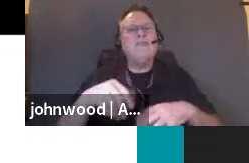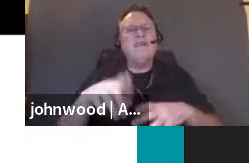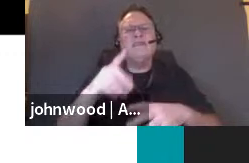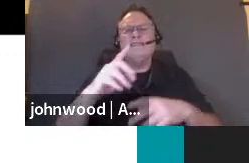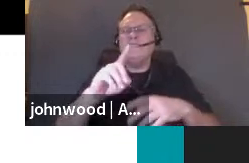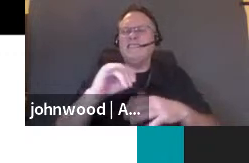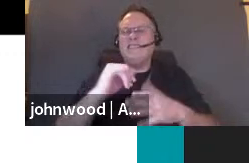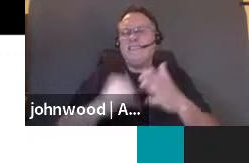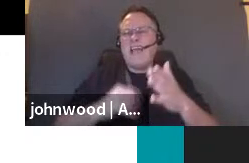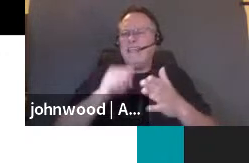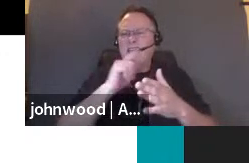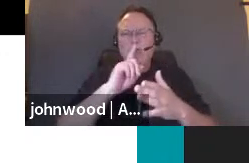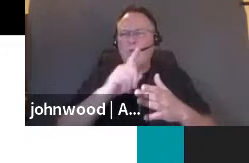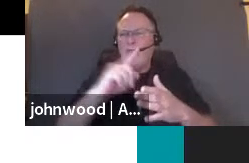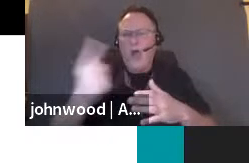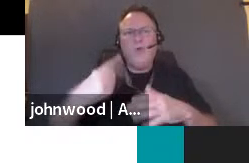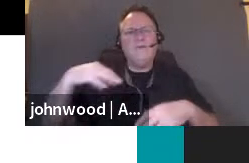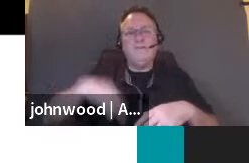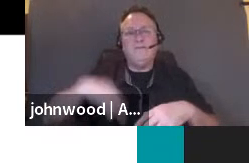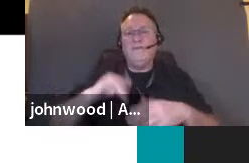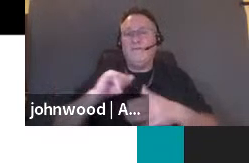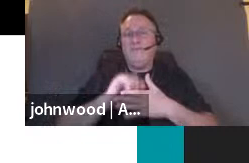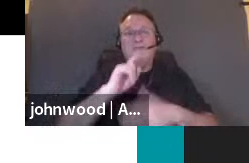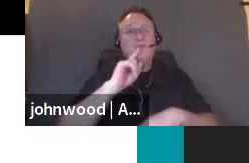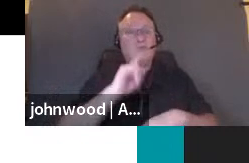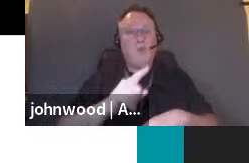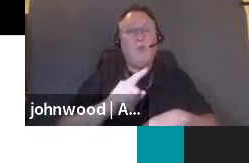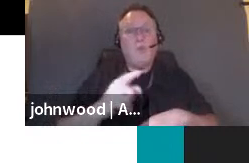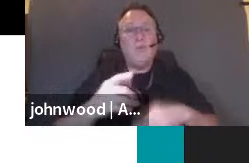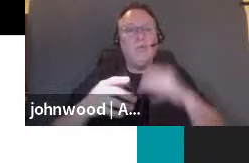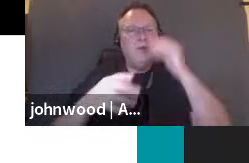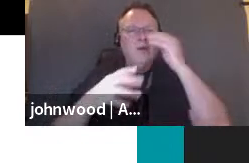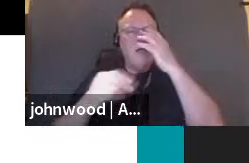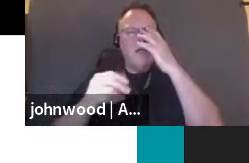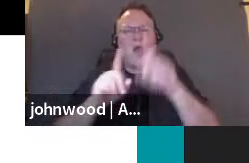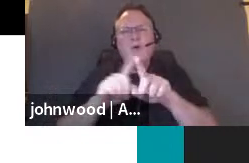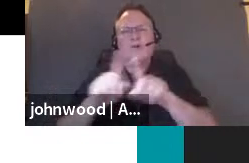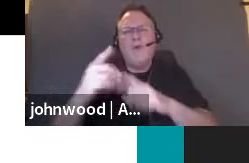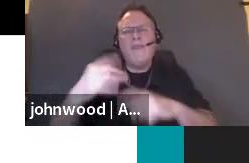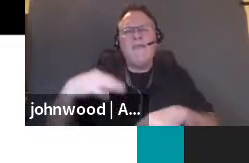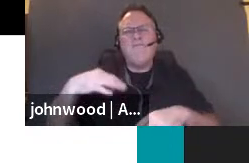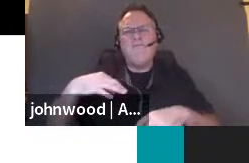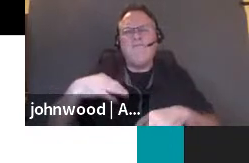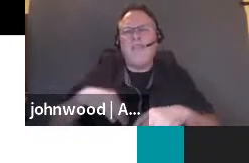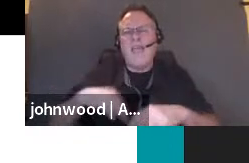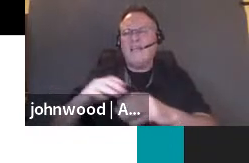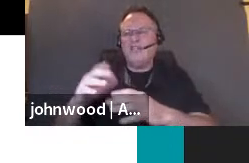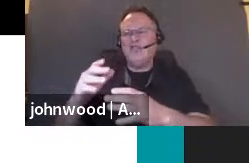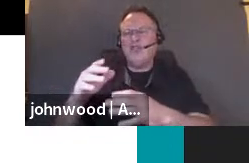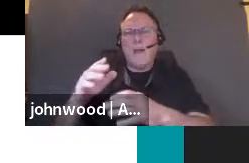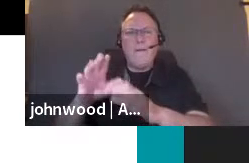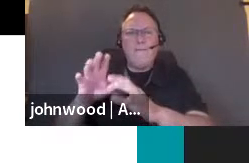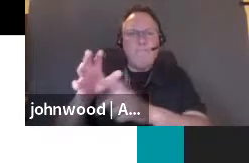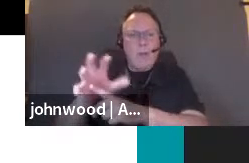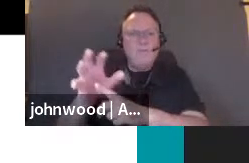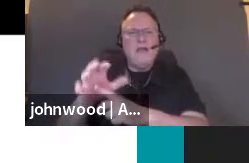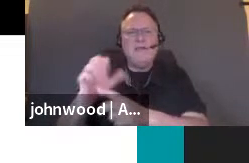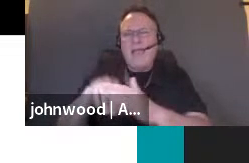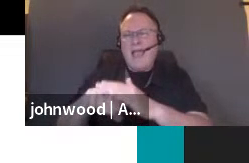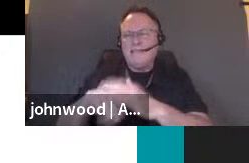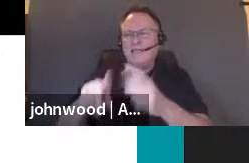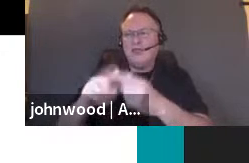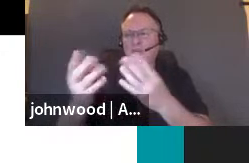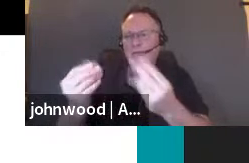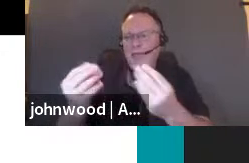especially true among the historically disenfranchised communities and disadvantaged populations when it comes to access to land and access